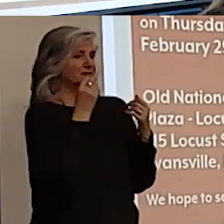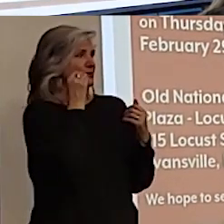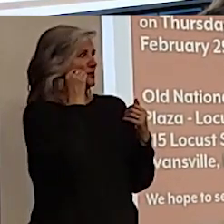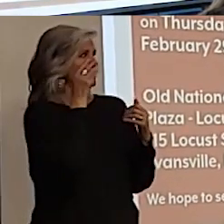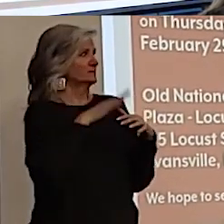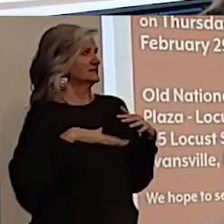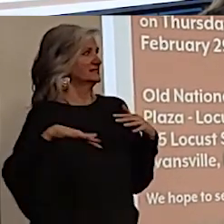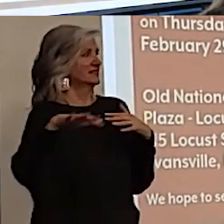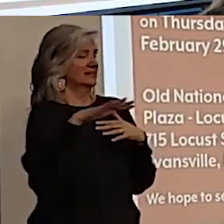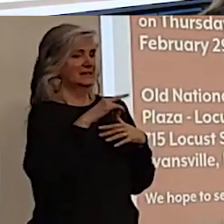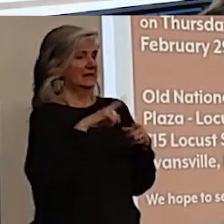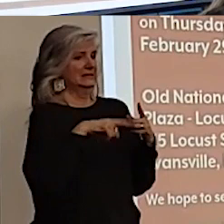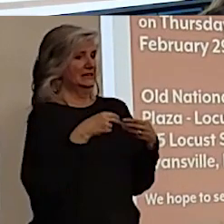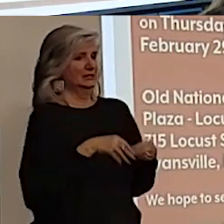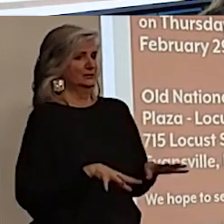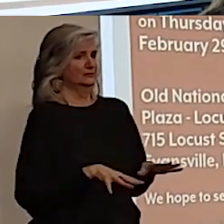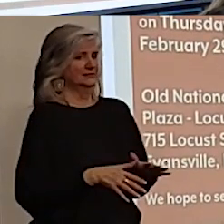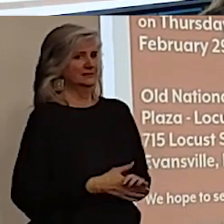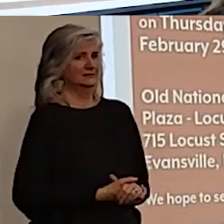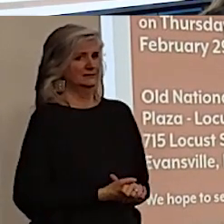move.